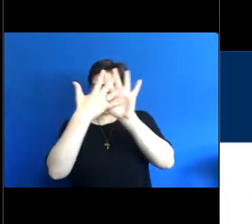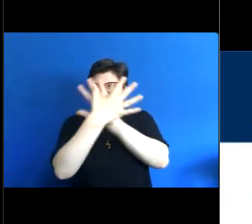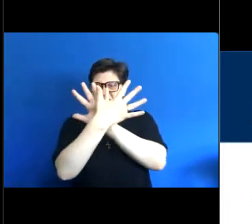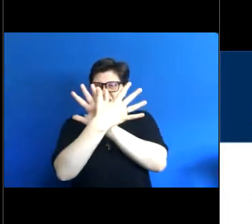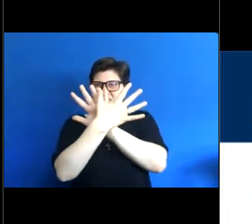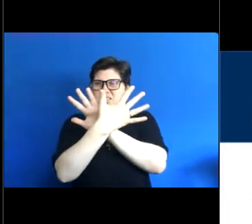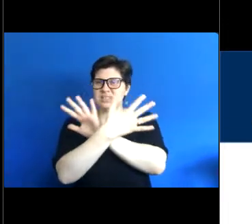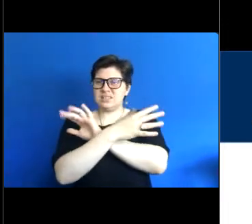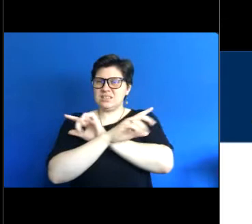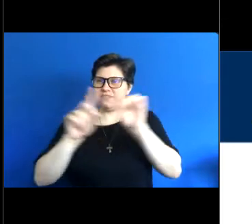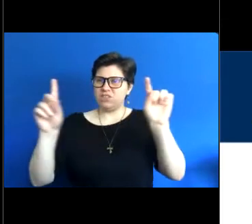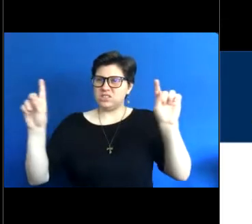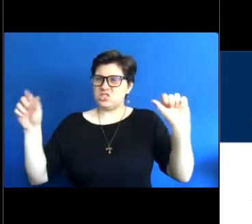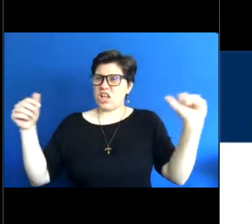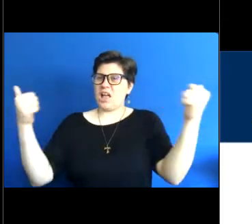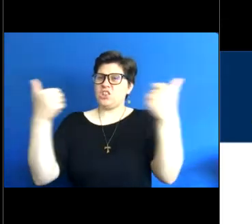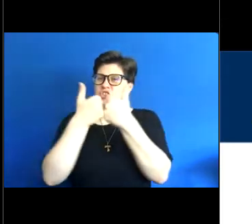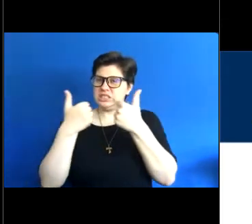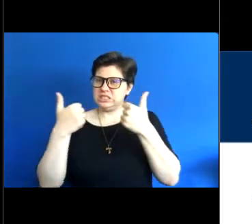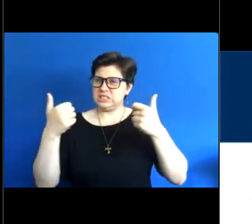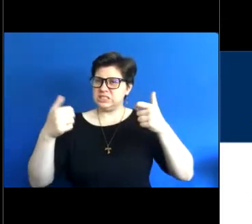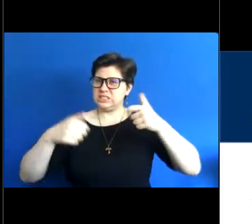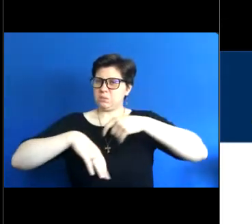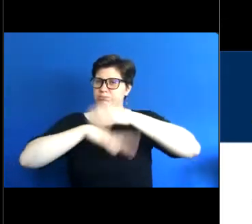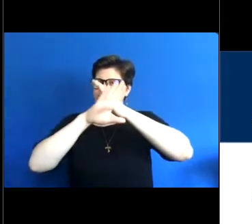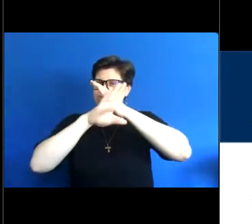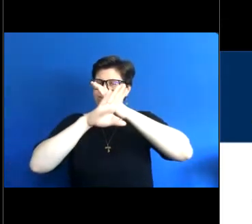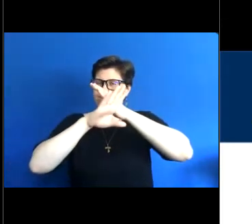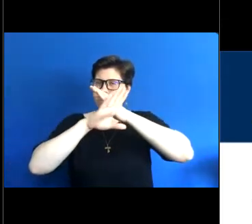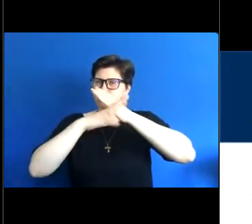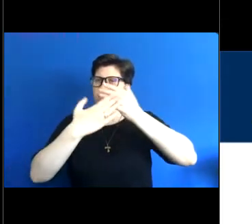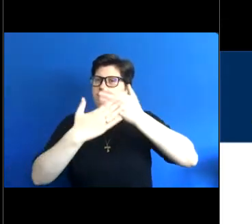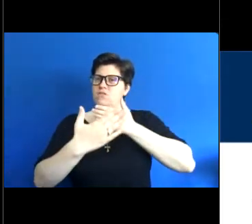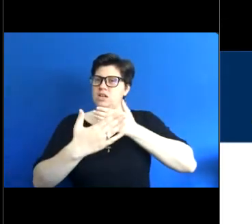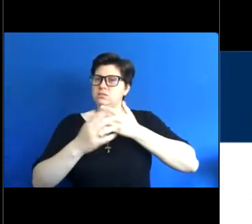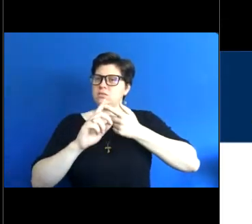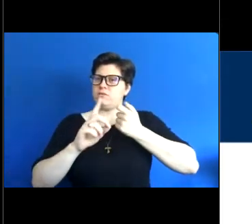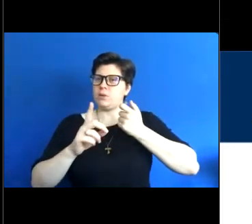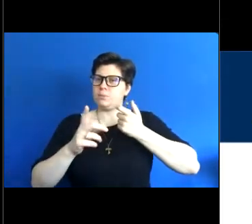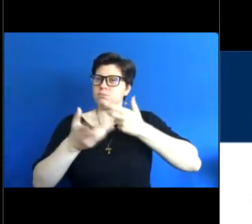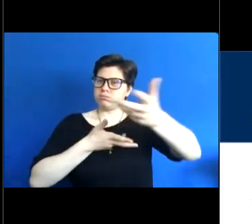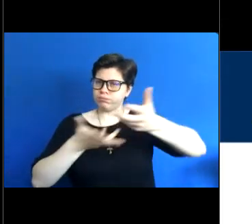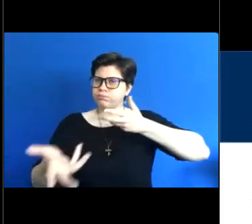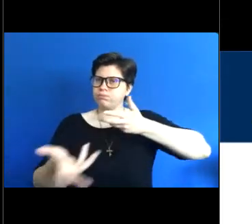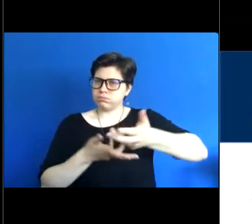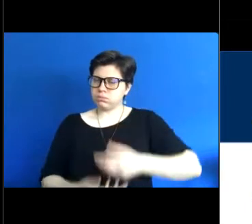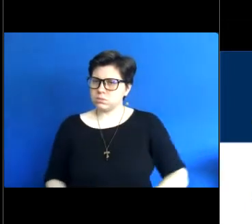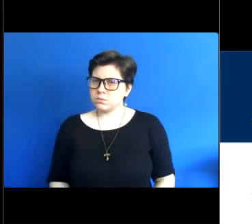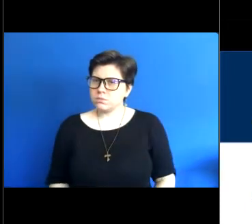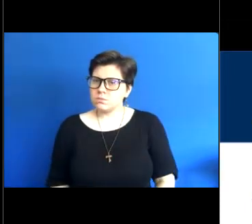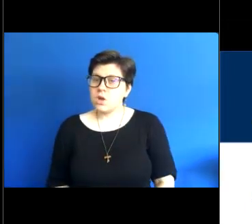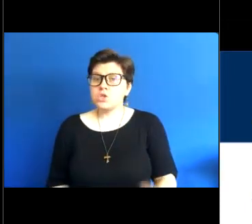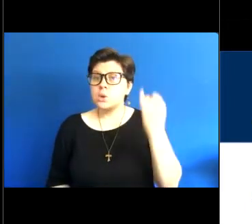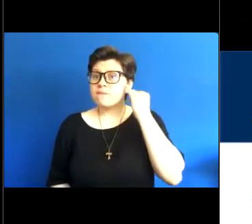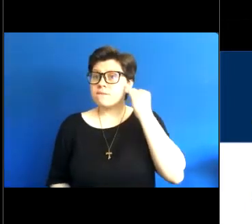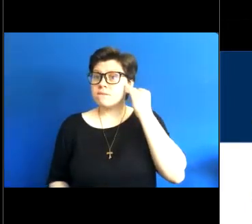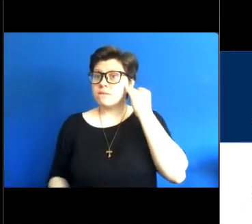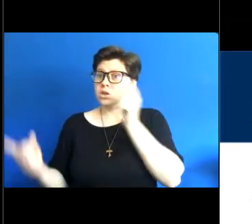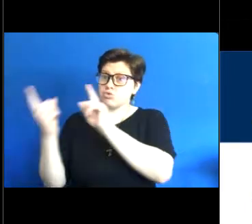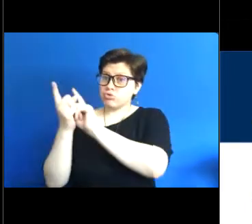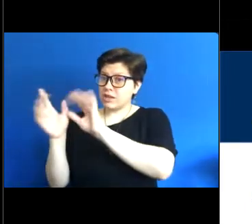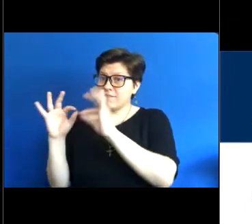and different challenges that they might have with actually interacting with the world. So when we come to greet our families, we